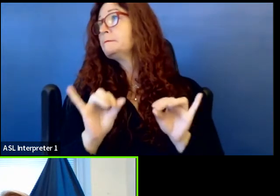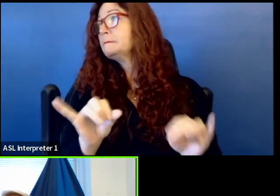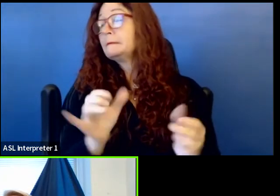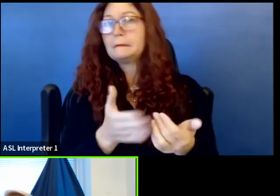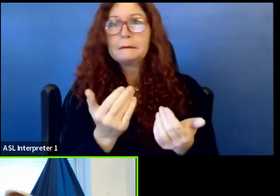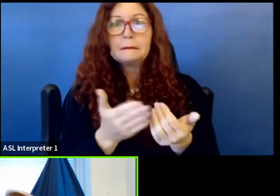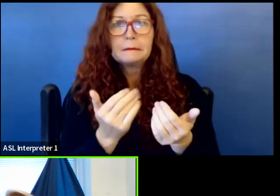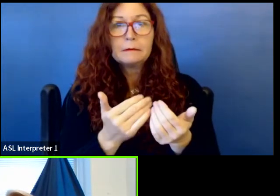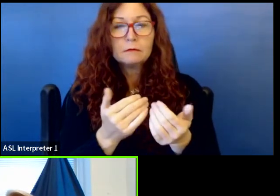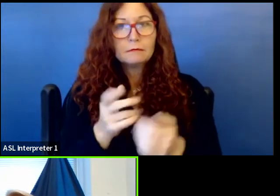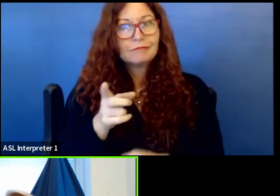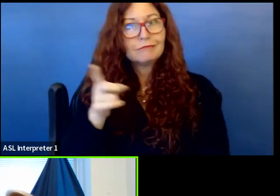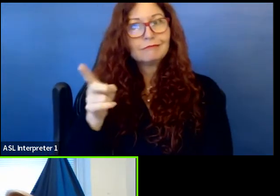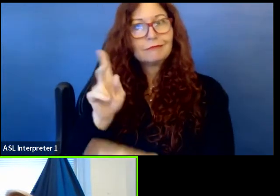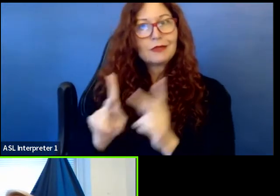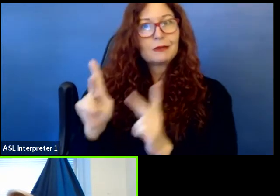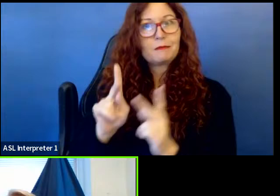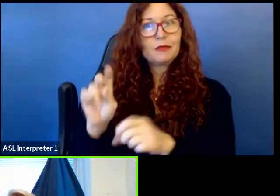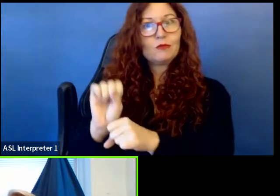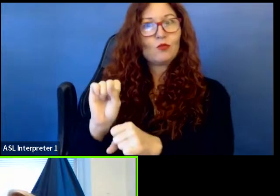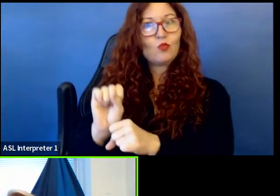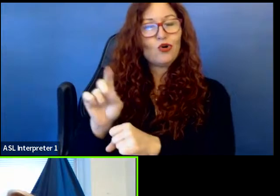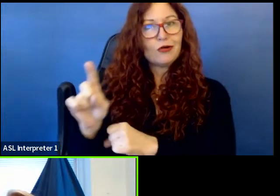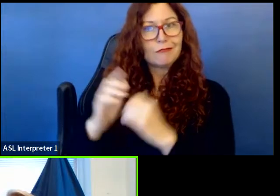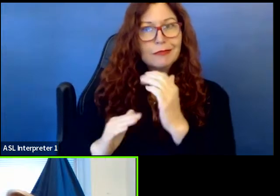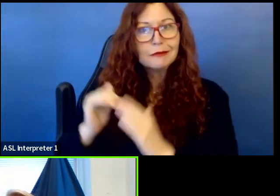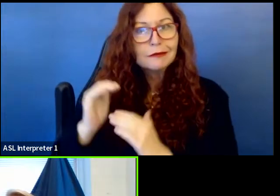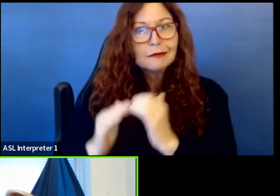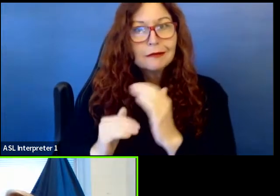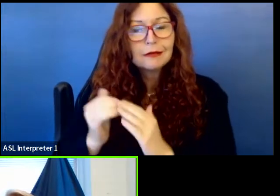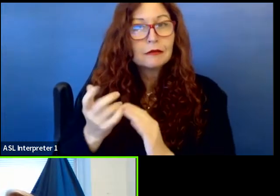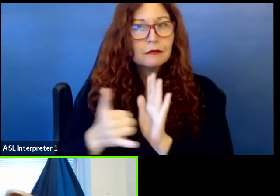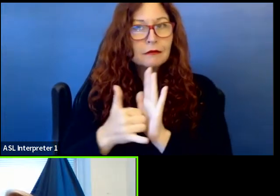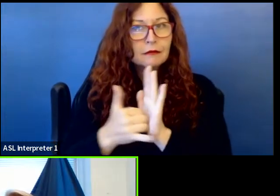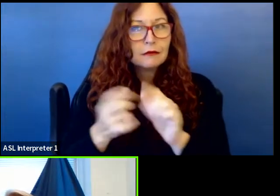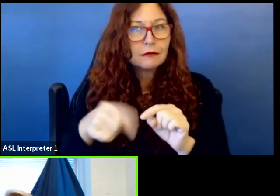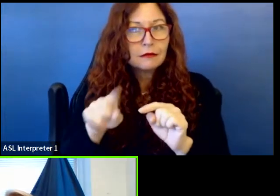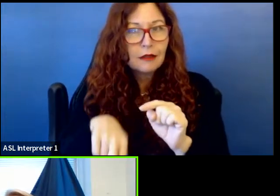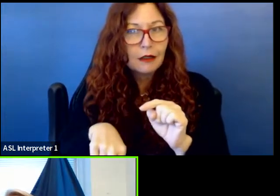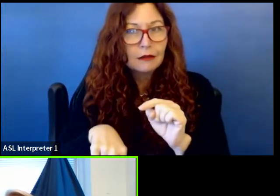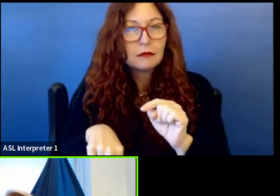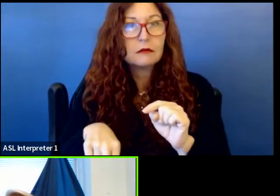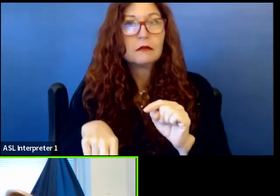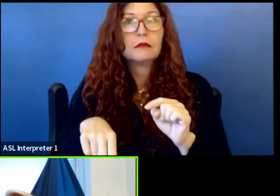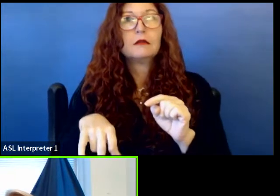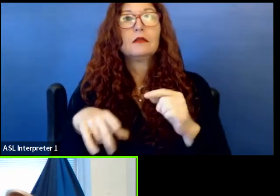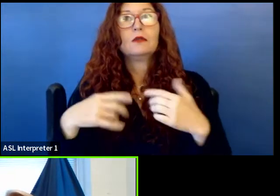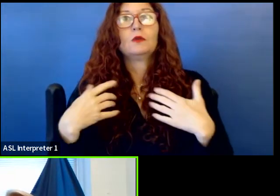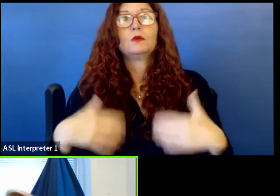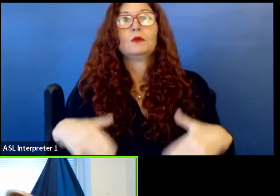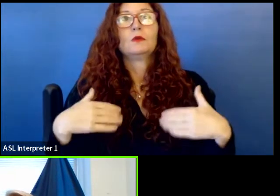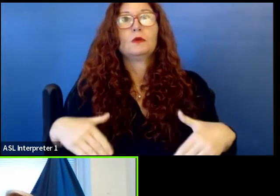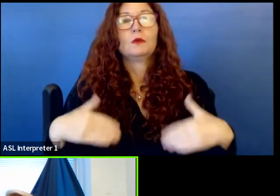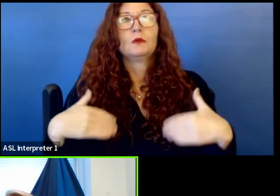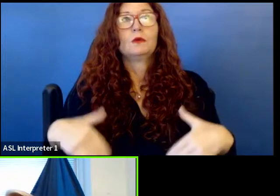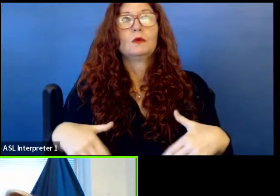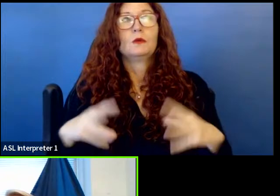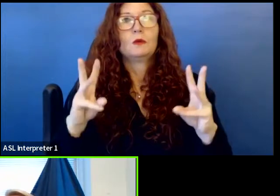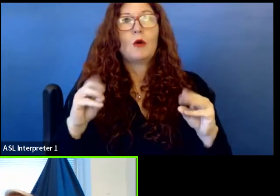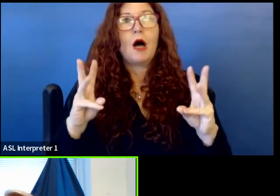covet 19 pandemic start to have any component of this hearing is just deeply disappointed and i worry about the message it sends to those